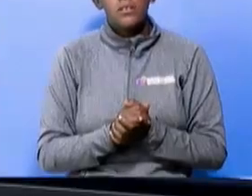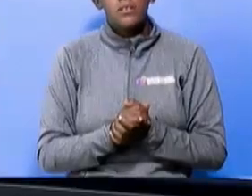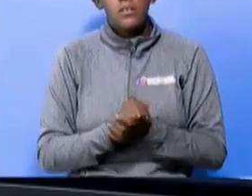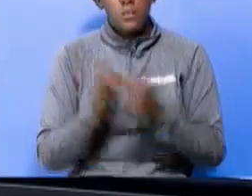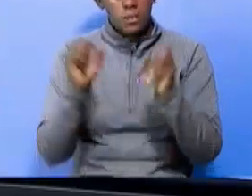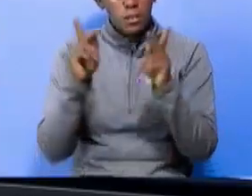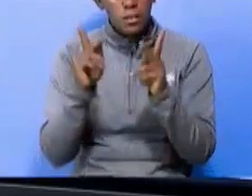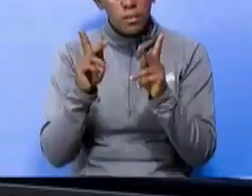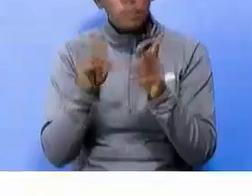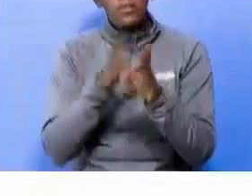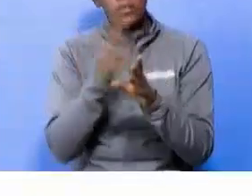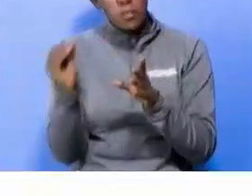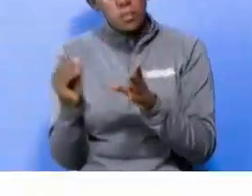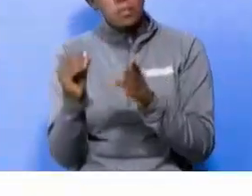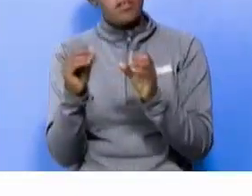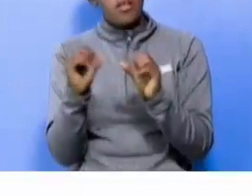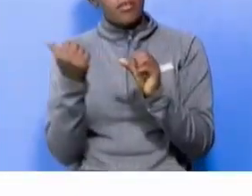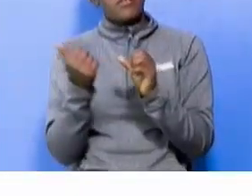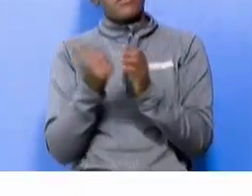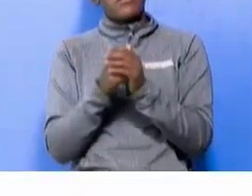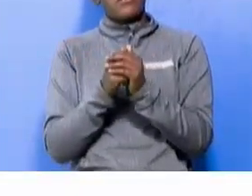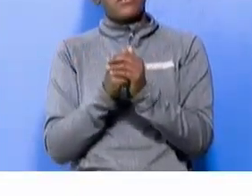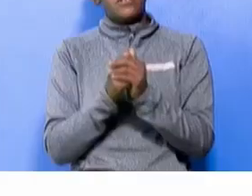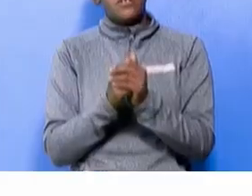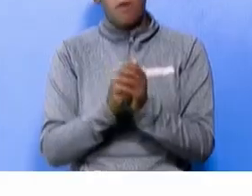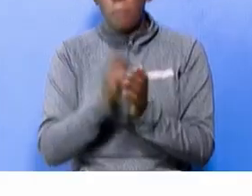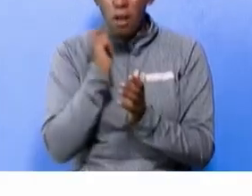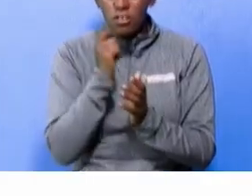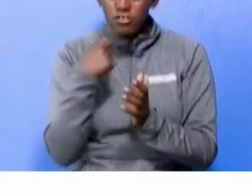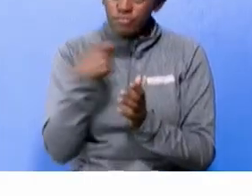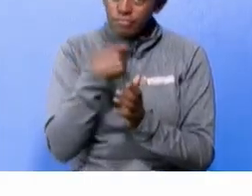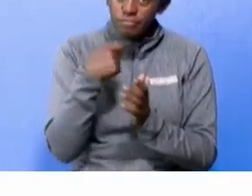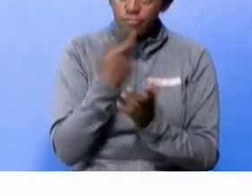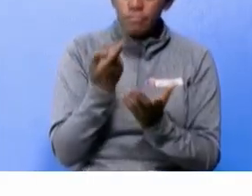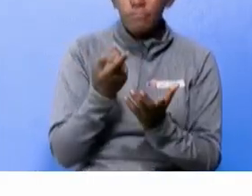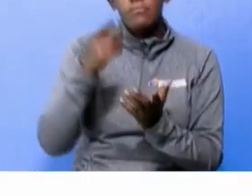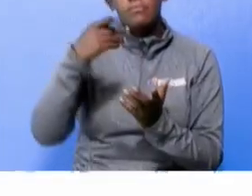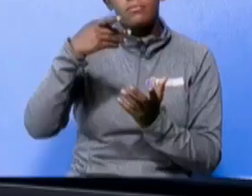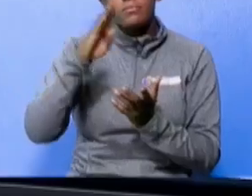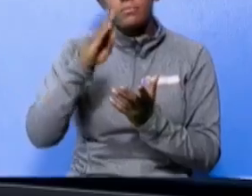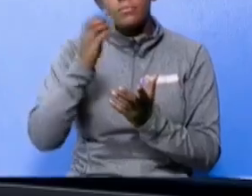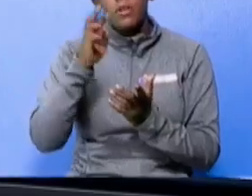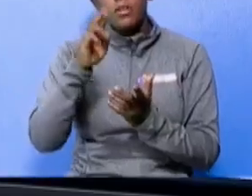Okay? And then brush.